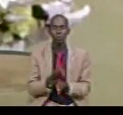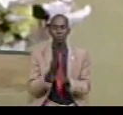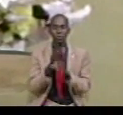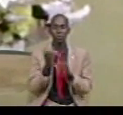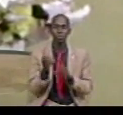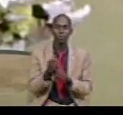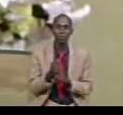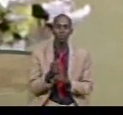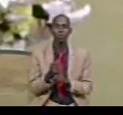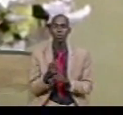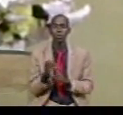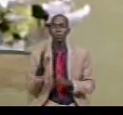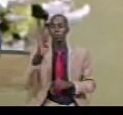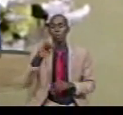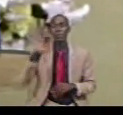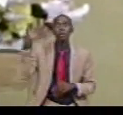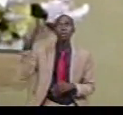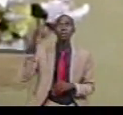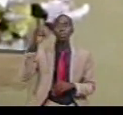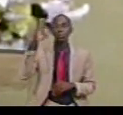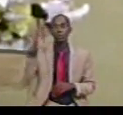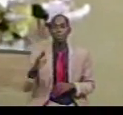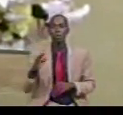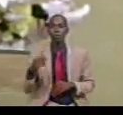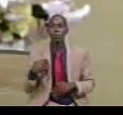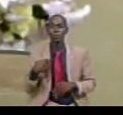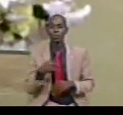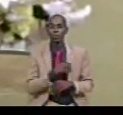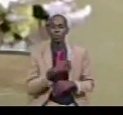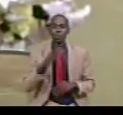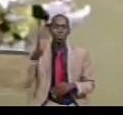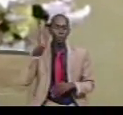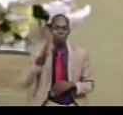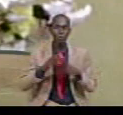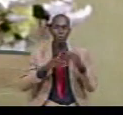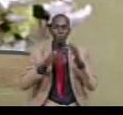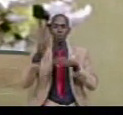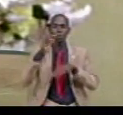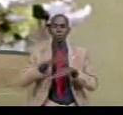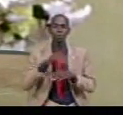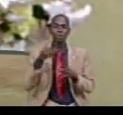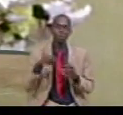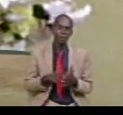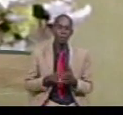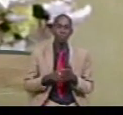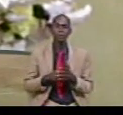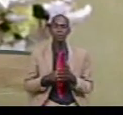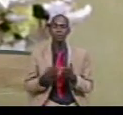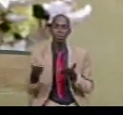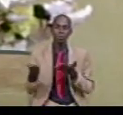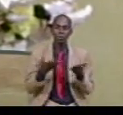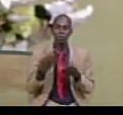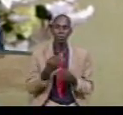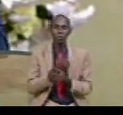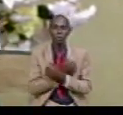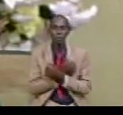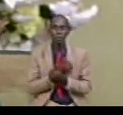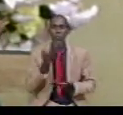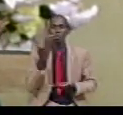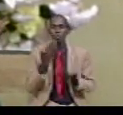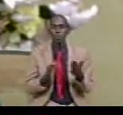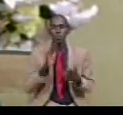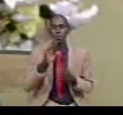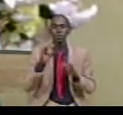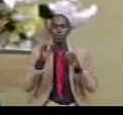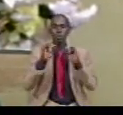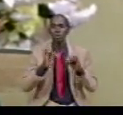grace of God, we will build upon the foundation of your service and sacrifice of love. May your legacy continue to